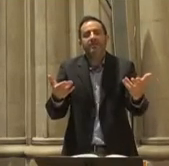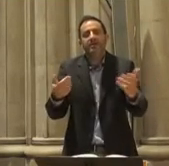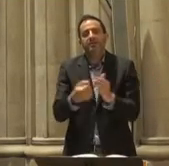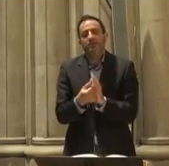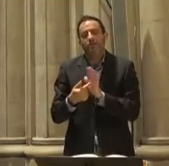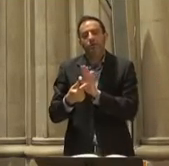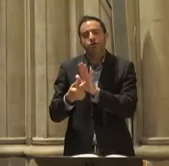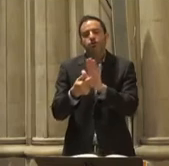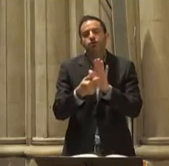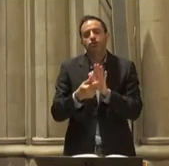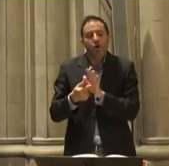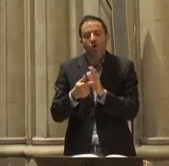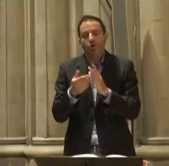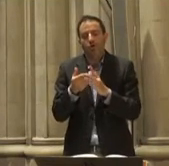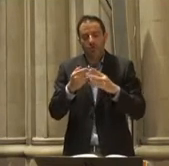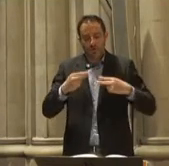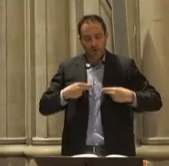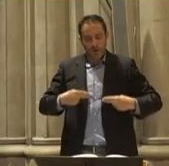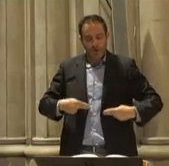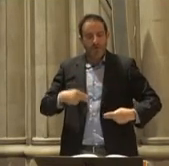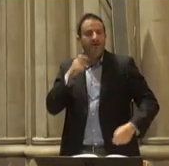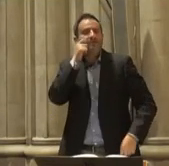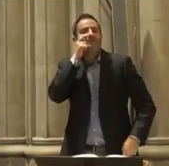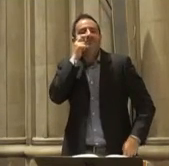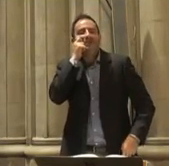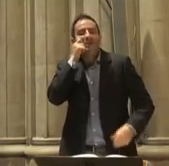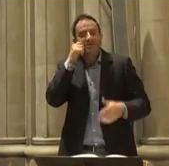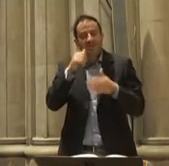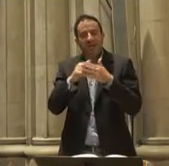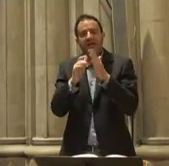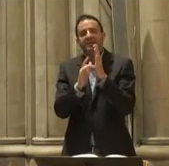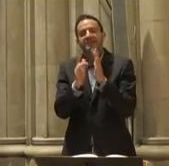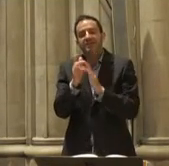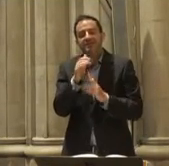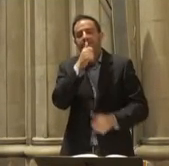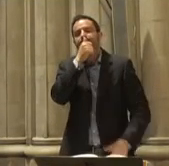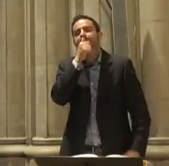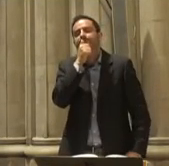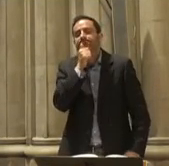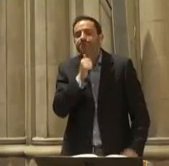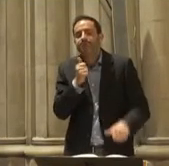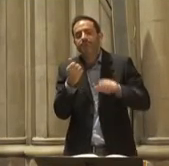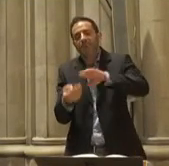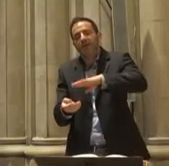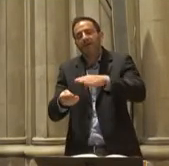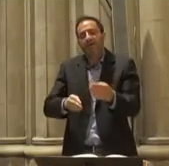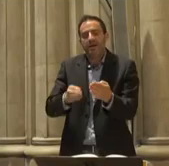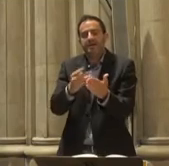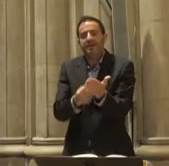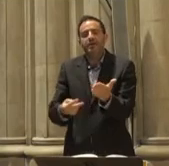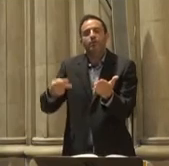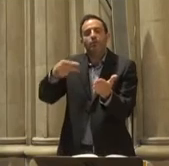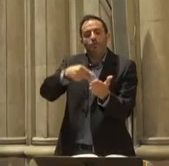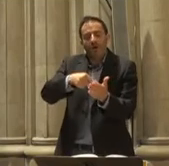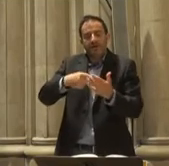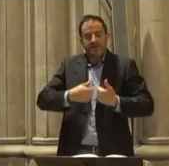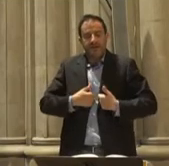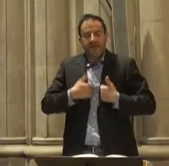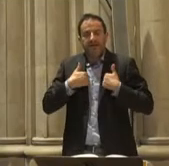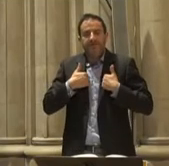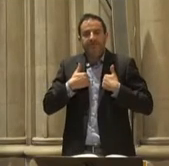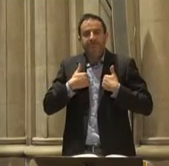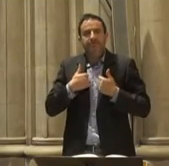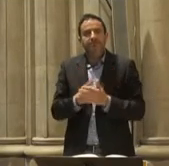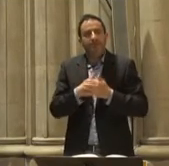revealed in human flesh in Jesus Christ of Nazareth, who suffered, died, and was raised to new life, and